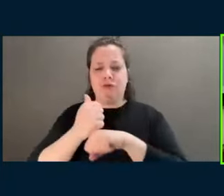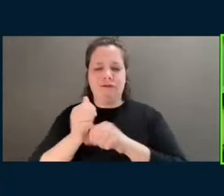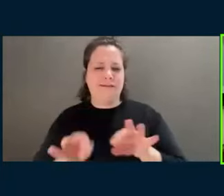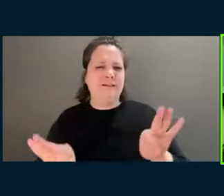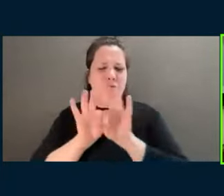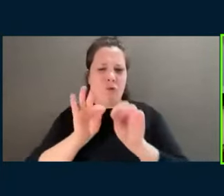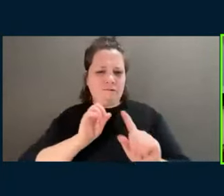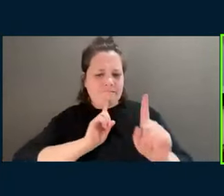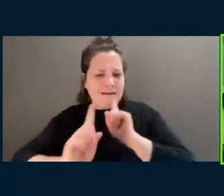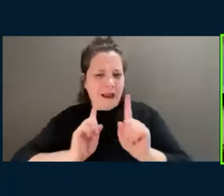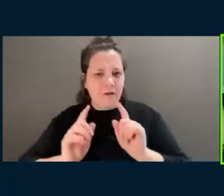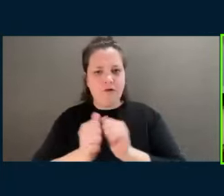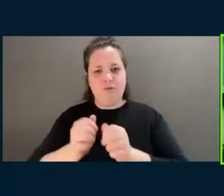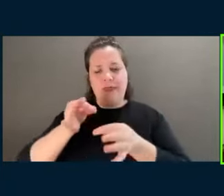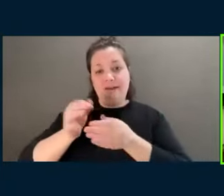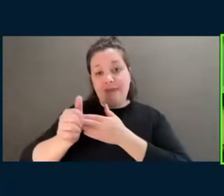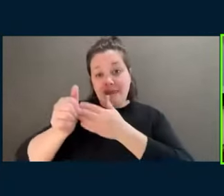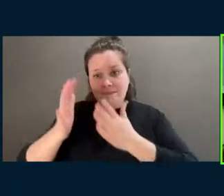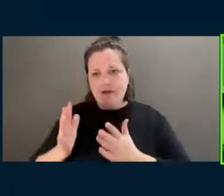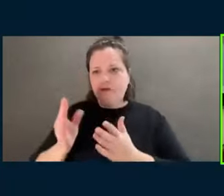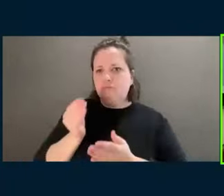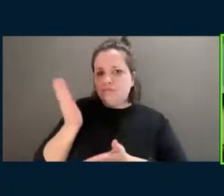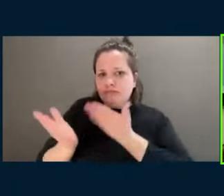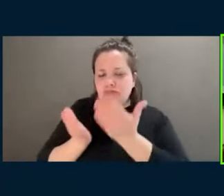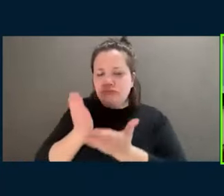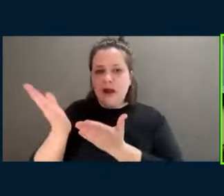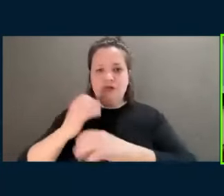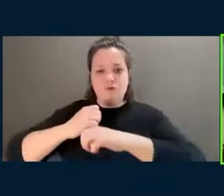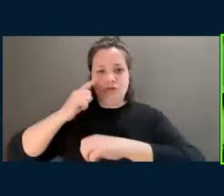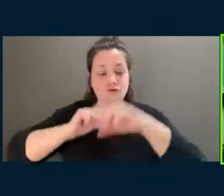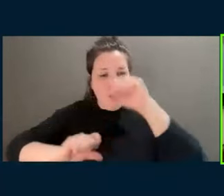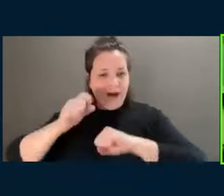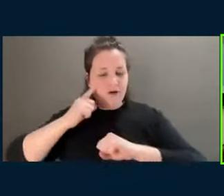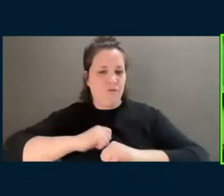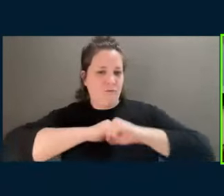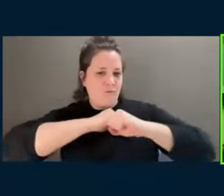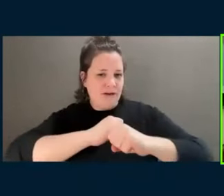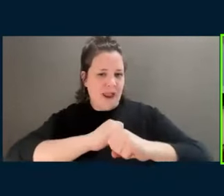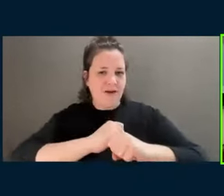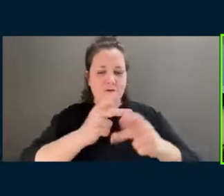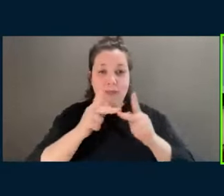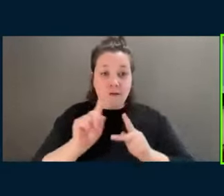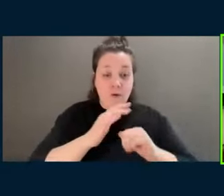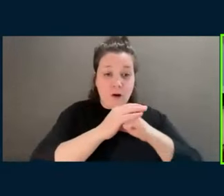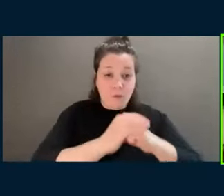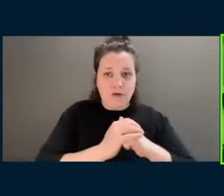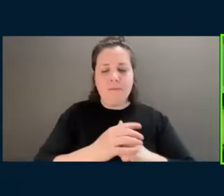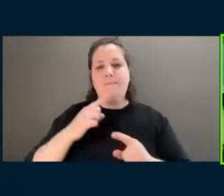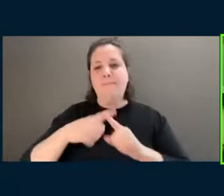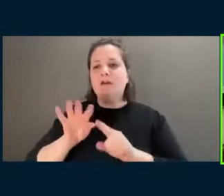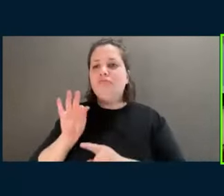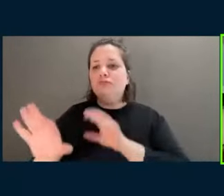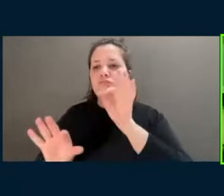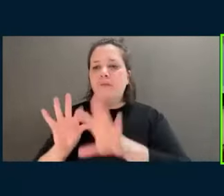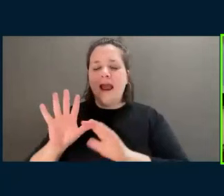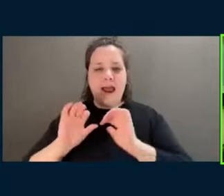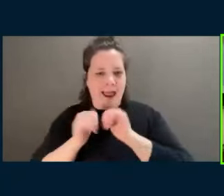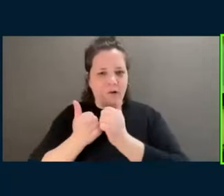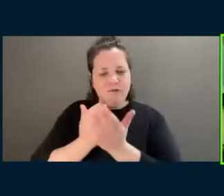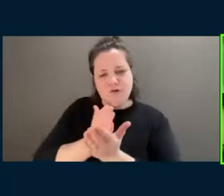dialogues with faith leaders, offering strategies to protect houses of worship and information on navigating the complexities of hate